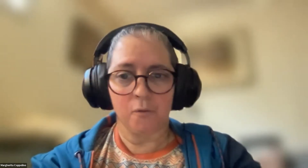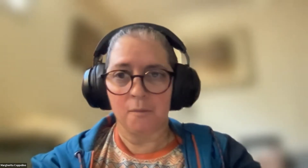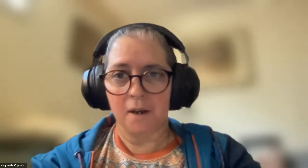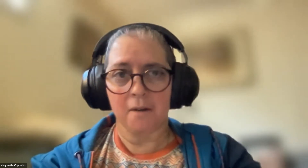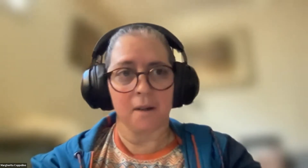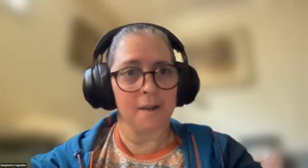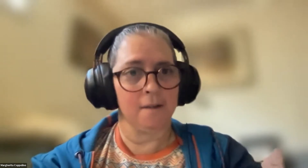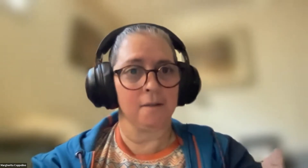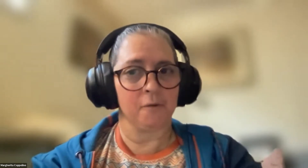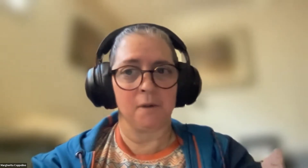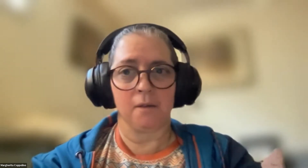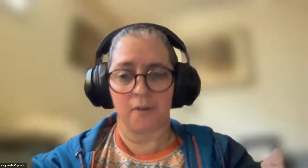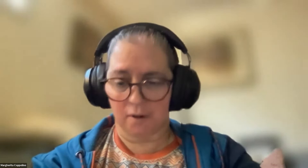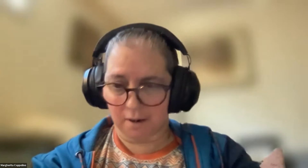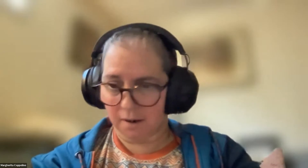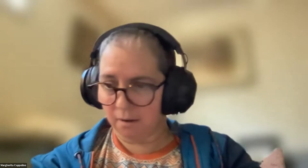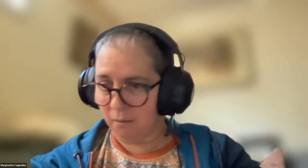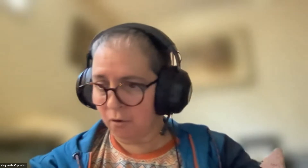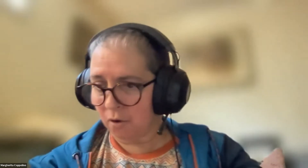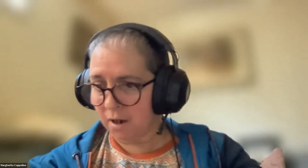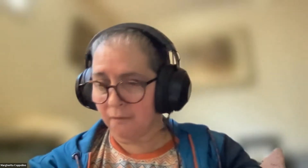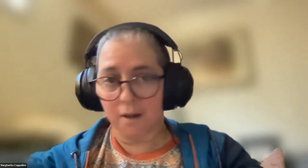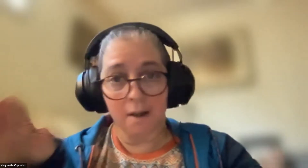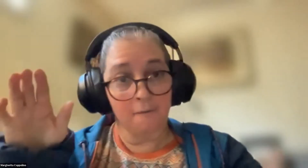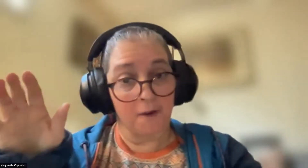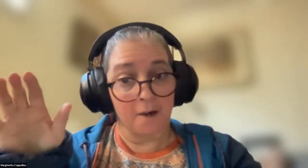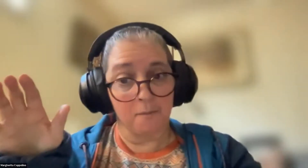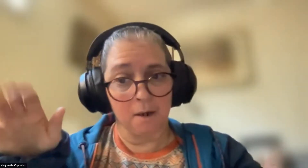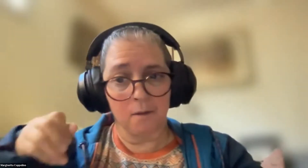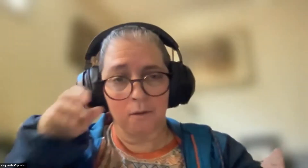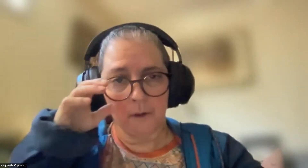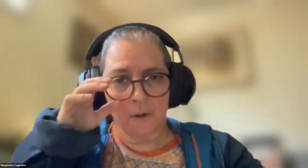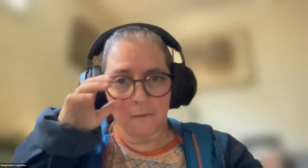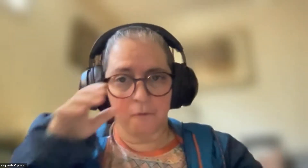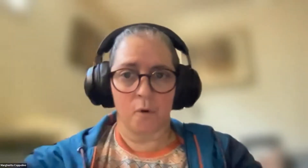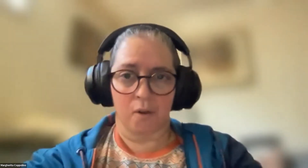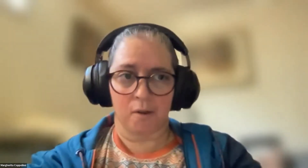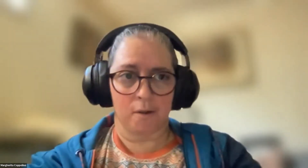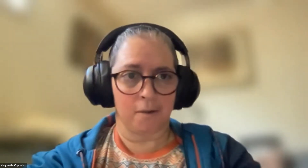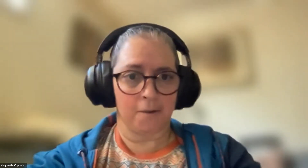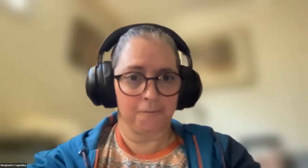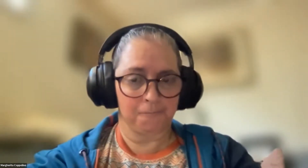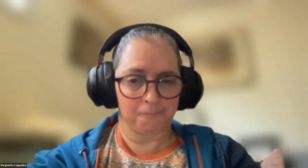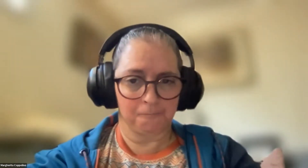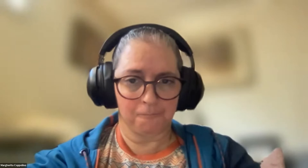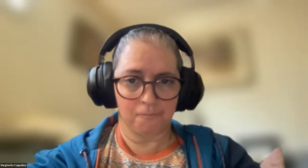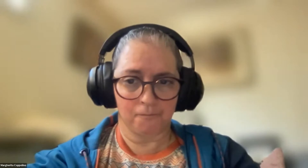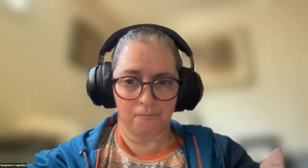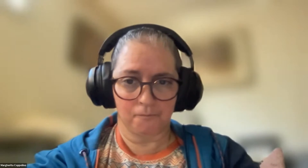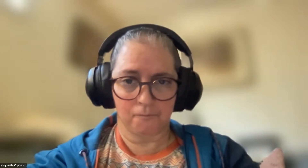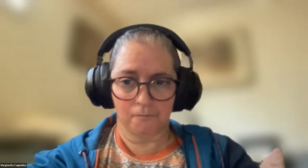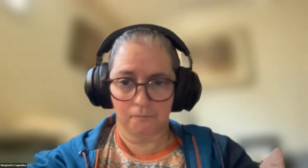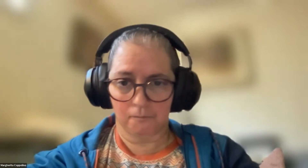And this will make it easier for me to facilitate. Now, we do have 5 minutes for questions.